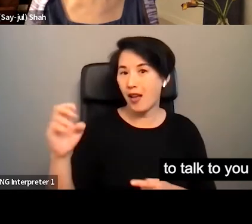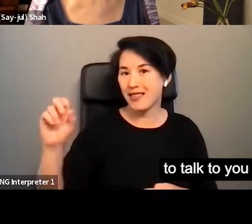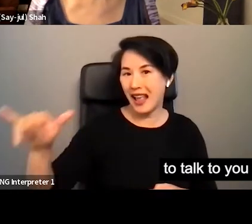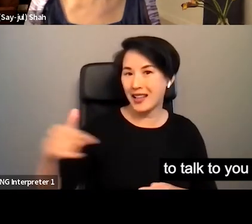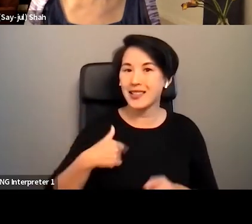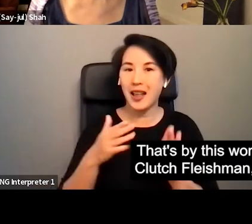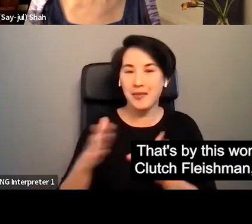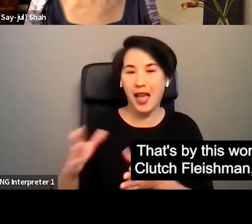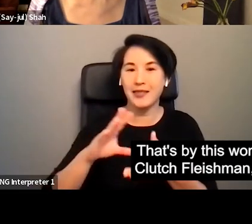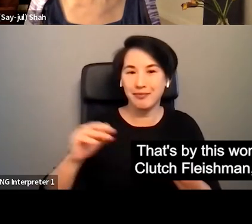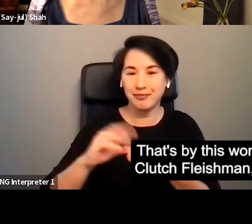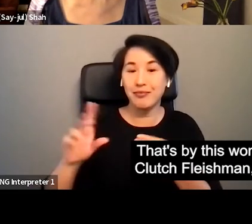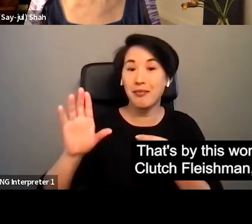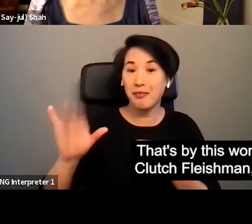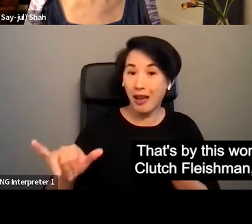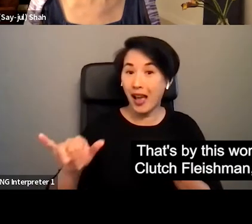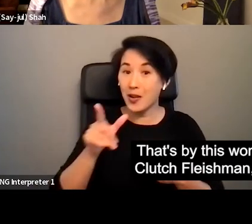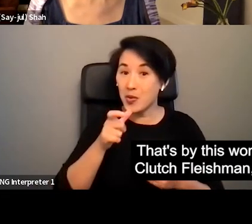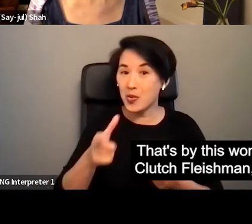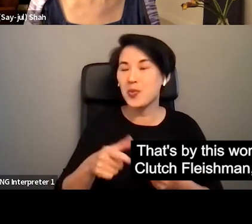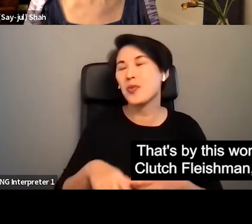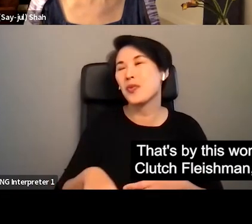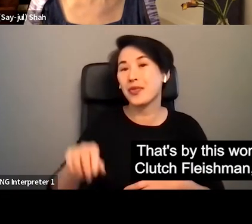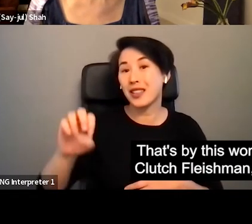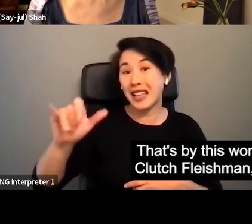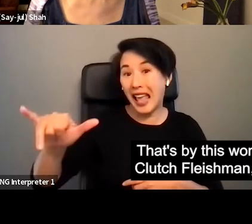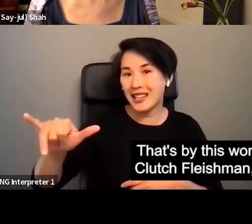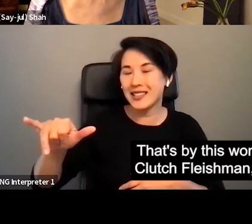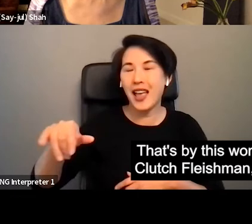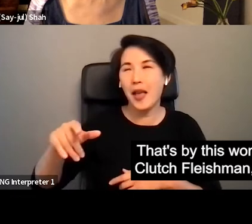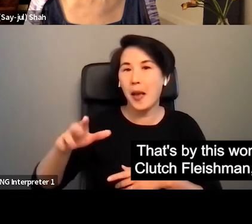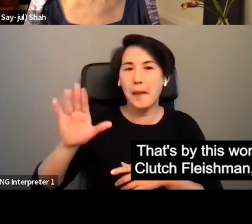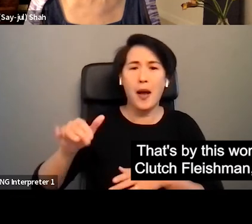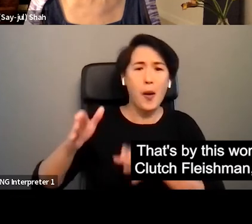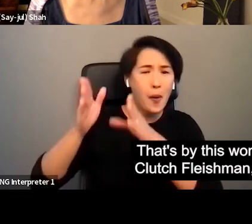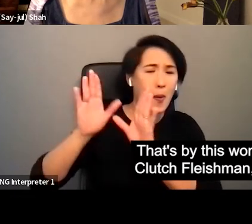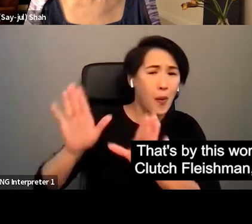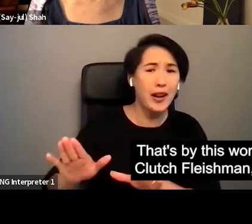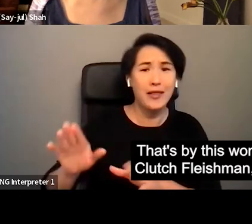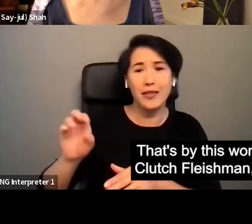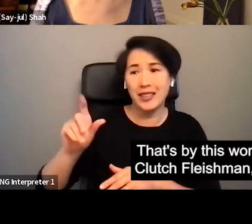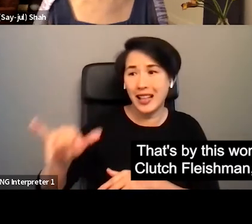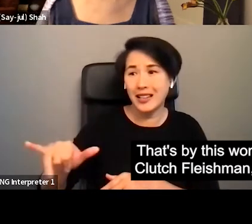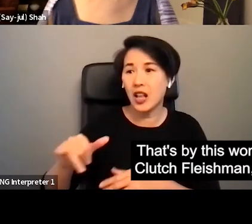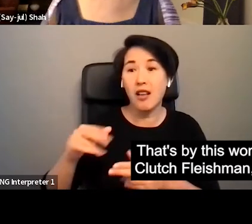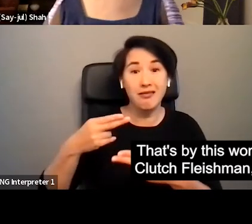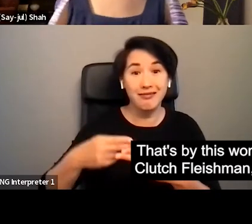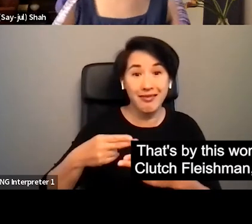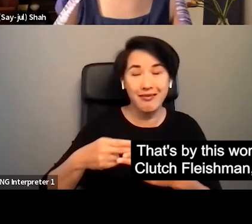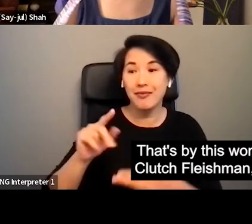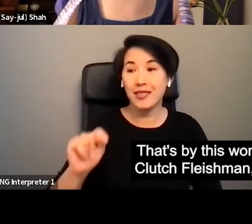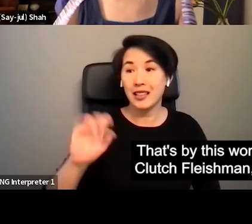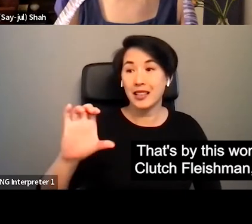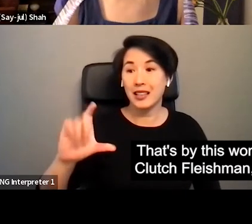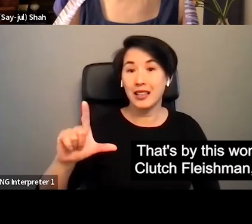about lyric, that's by this wonderful essayist named T. Clutch Fleischman, queer